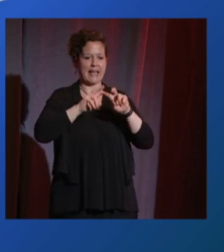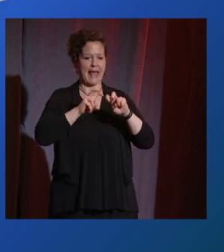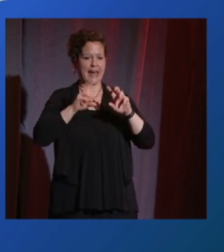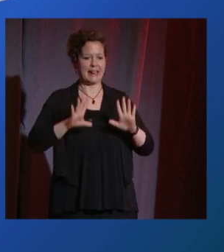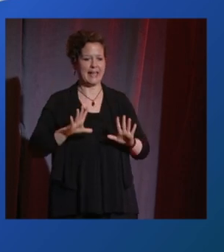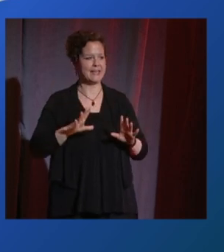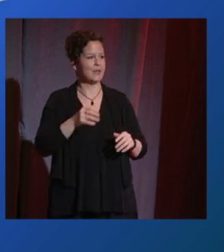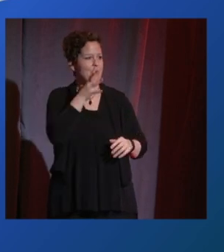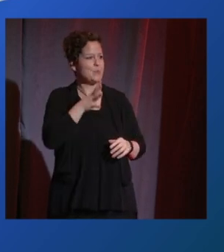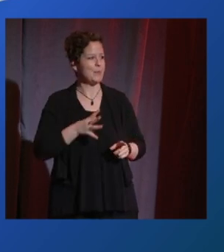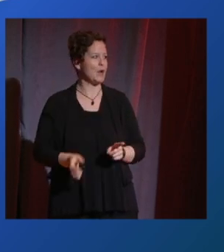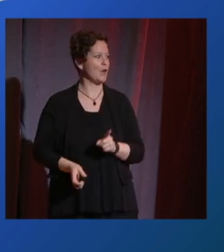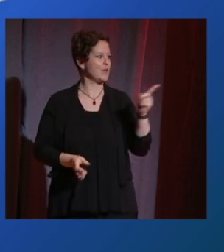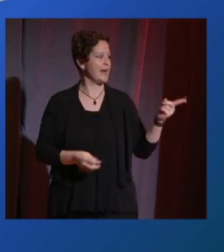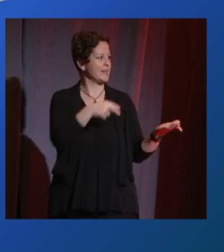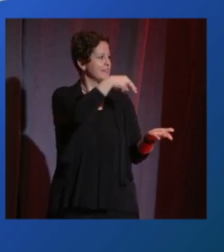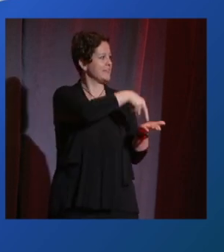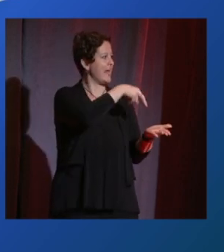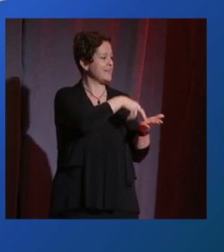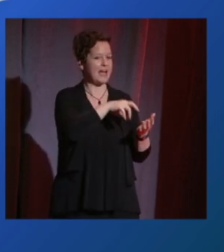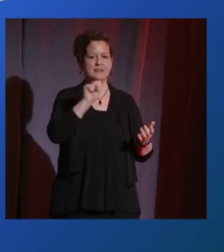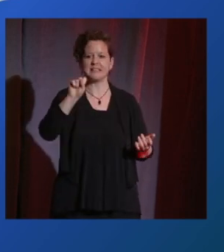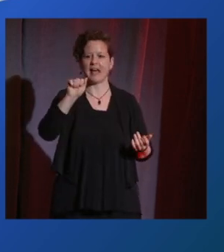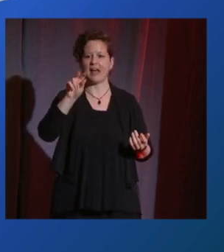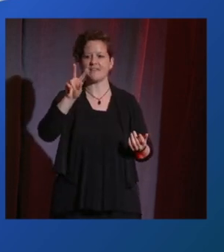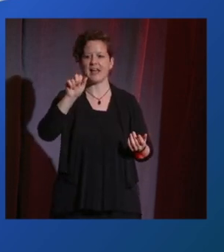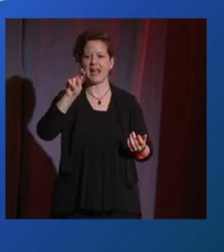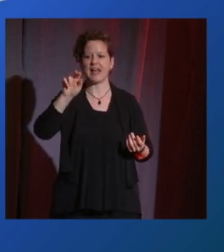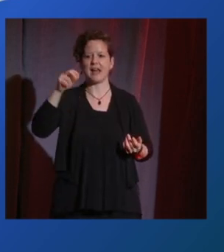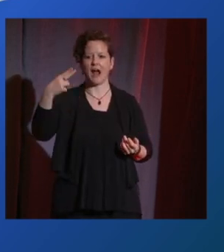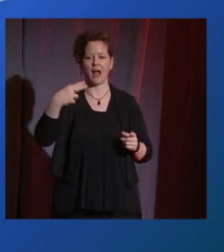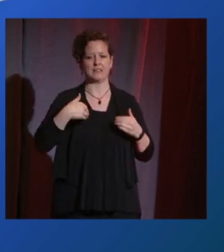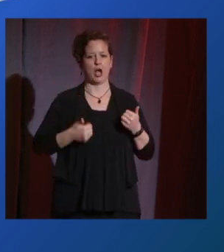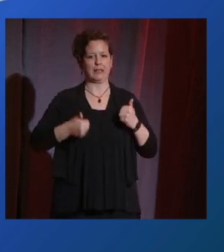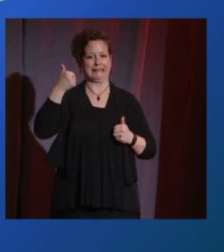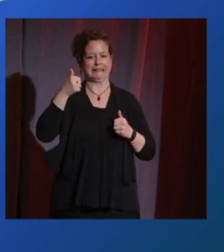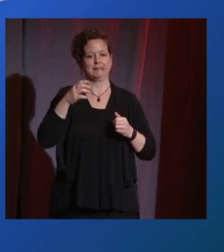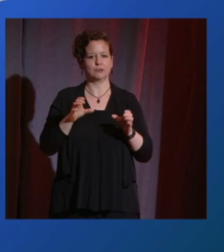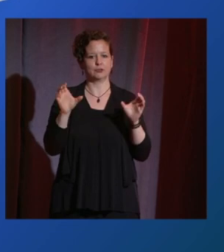you ah Savannah where are